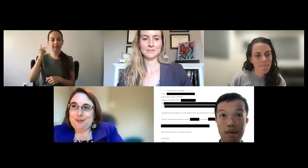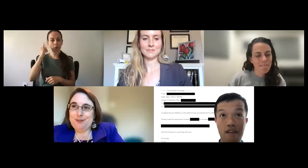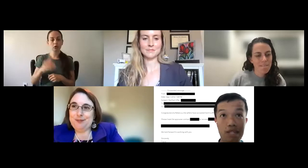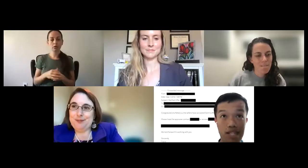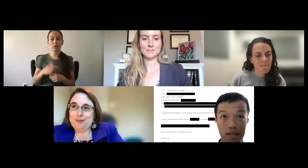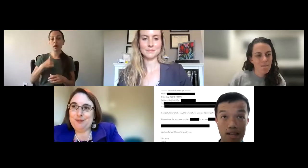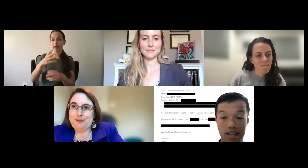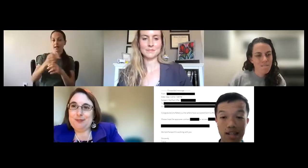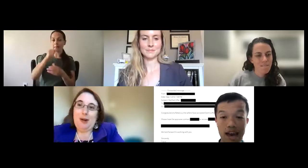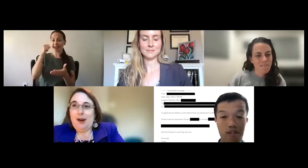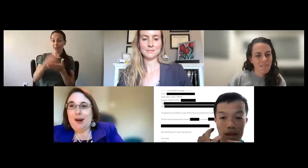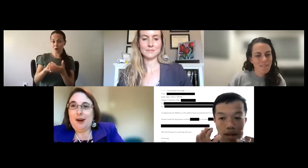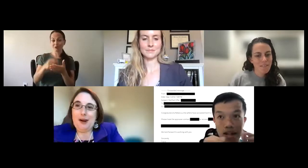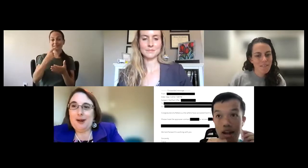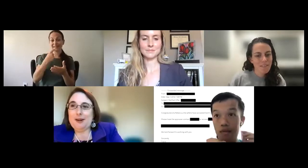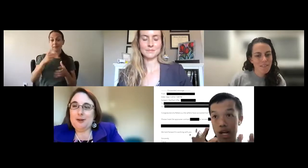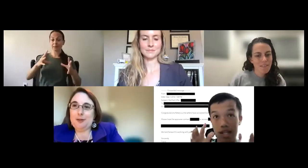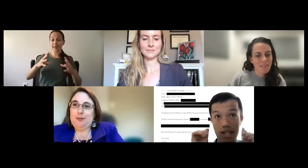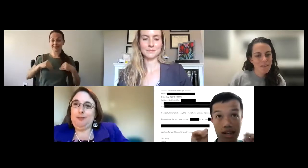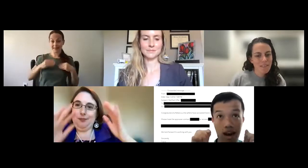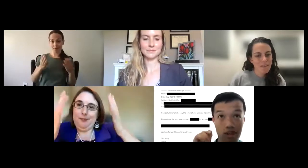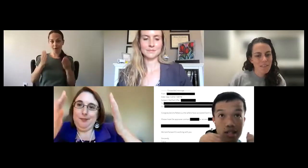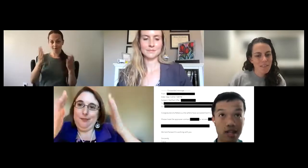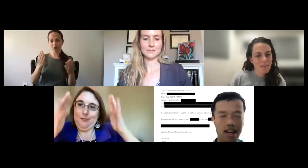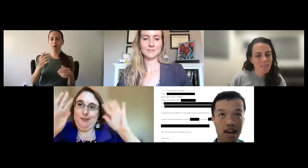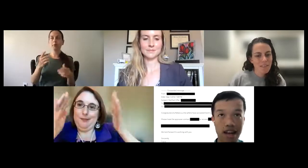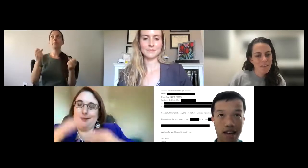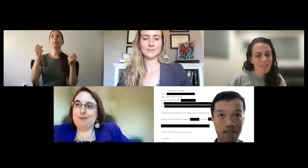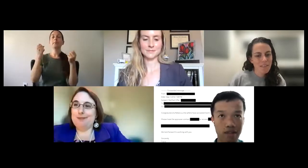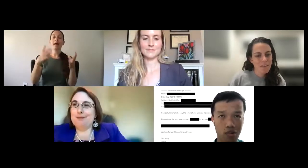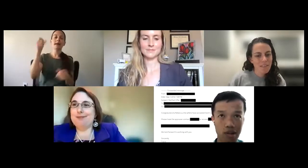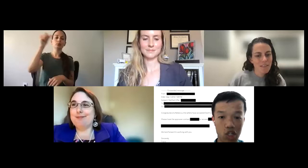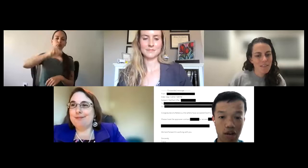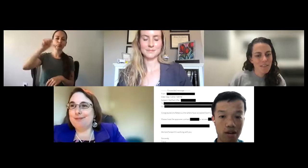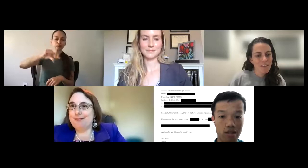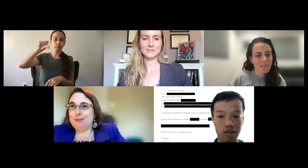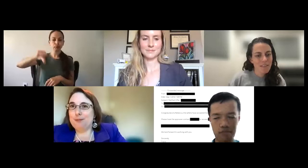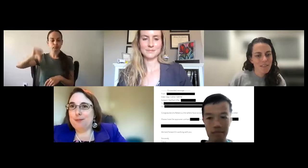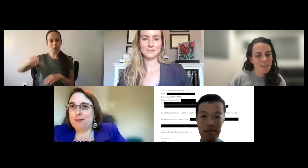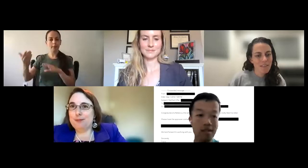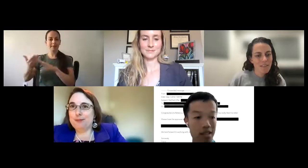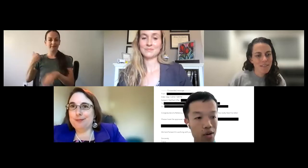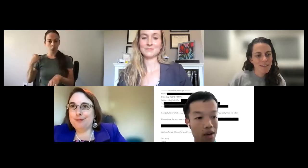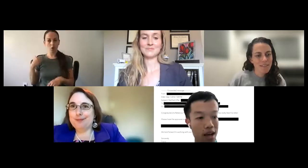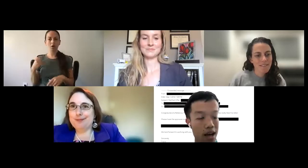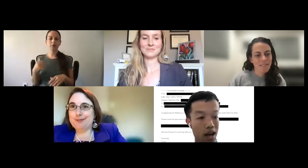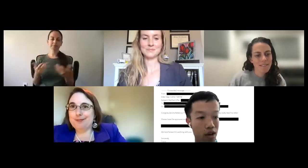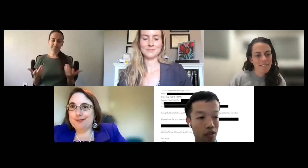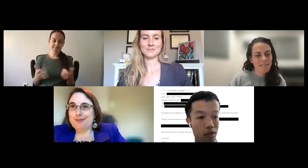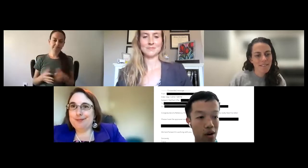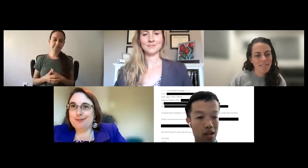agent saying that my offer was accepted after many, many rejected offers, and have stories to share there also.